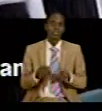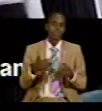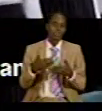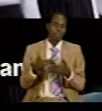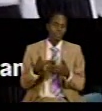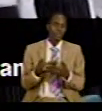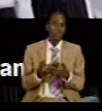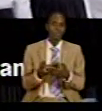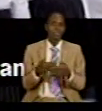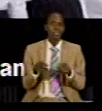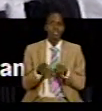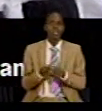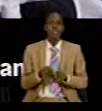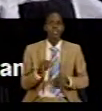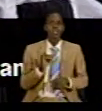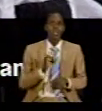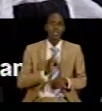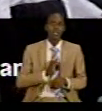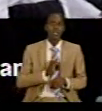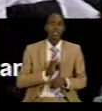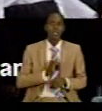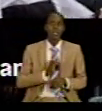as close as